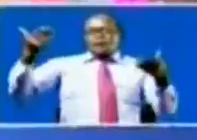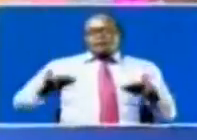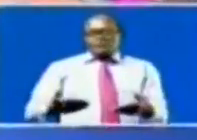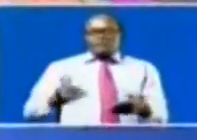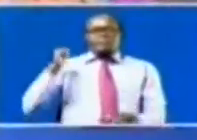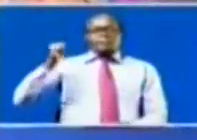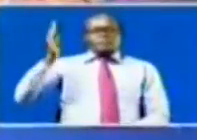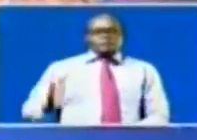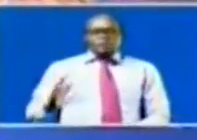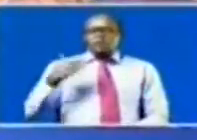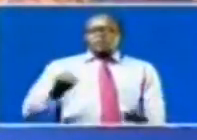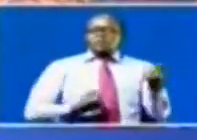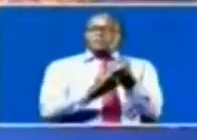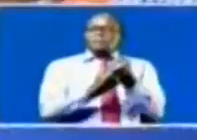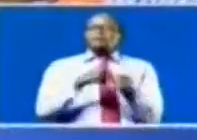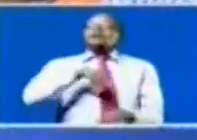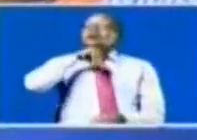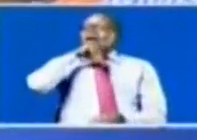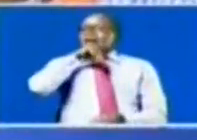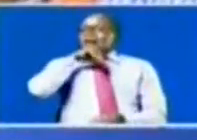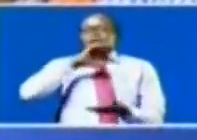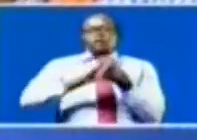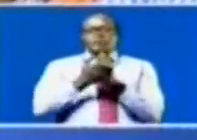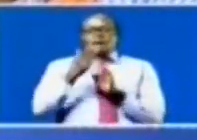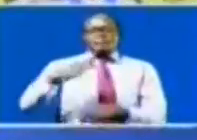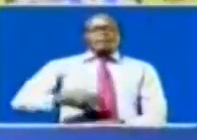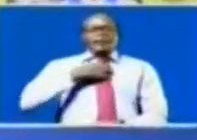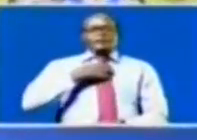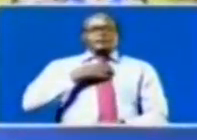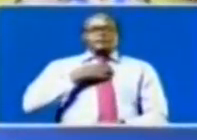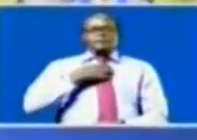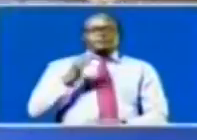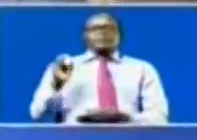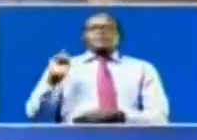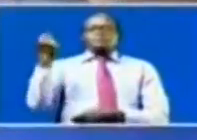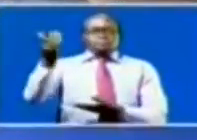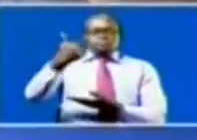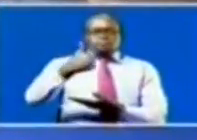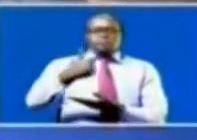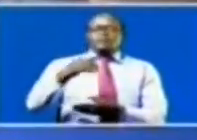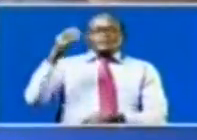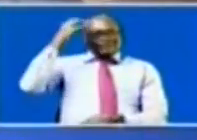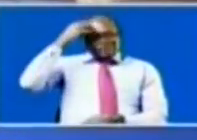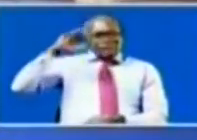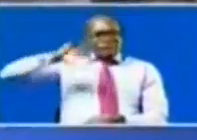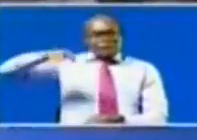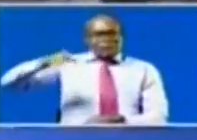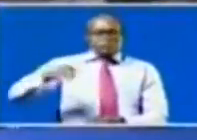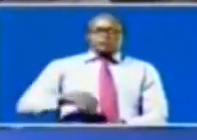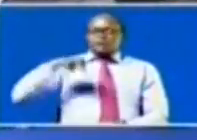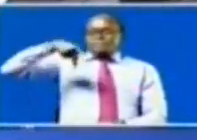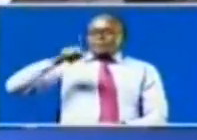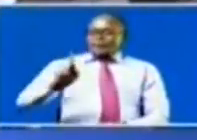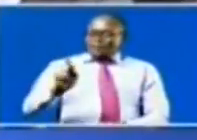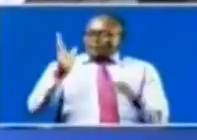by politicians affiliated to NASA as a chief guest in a fundraising in Saboti, Trans-Nzoia County. Could Peter